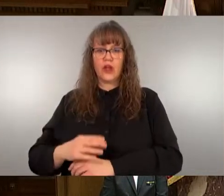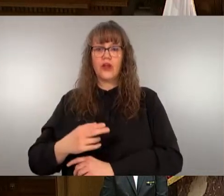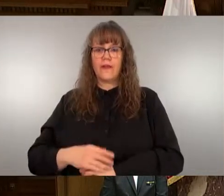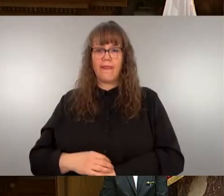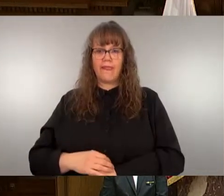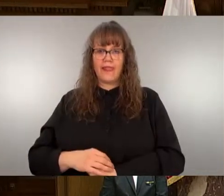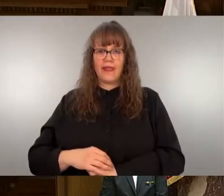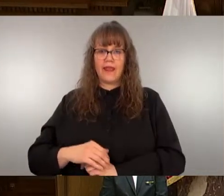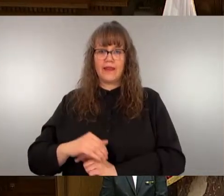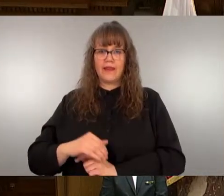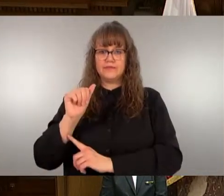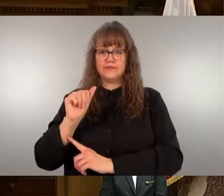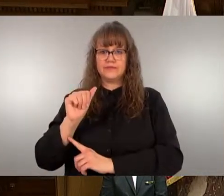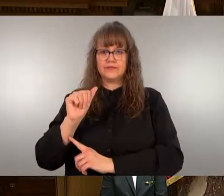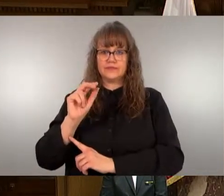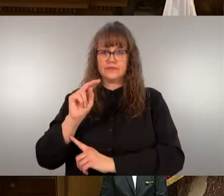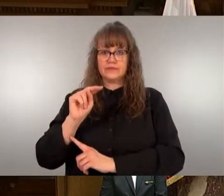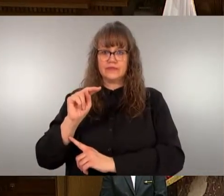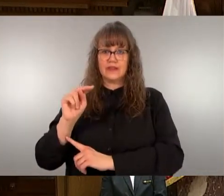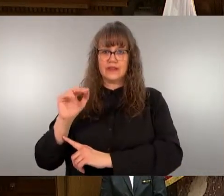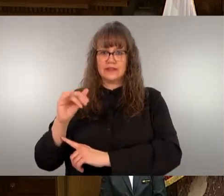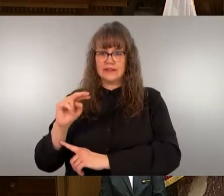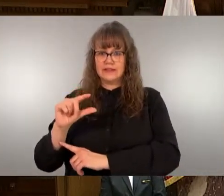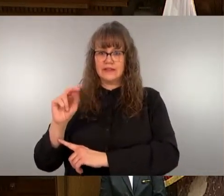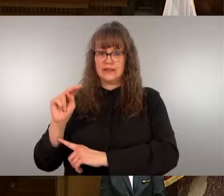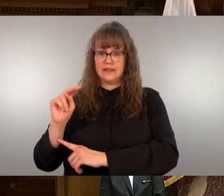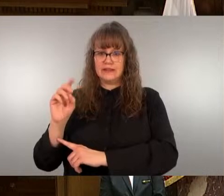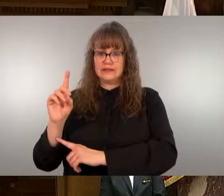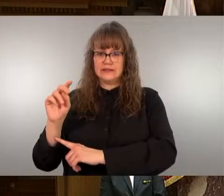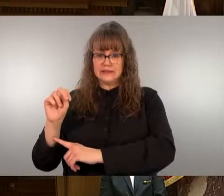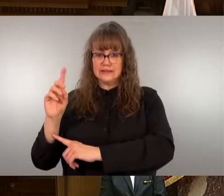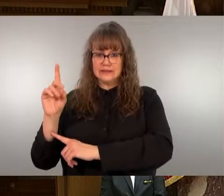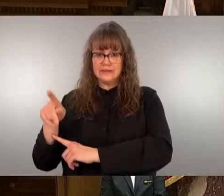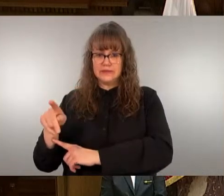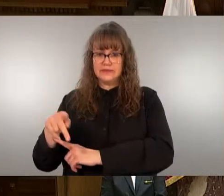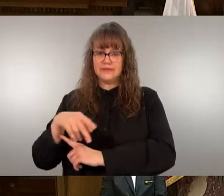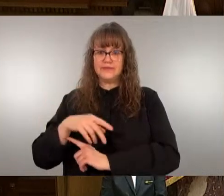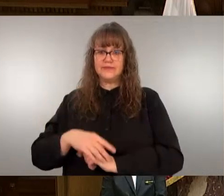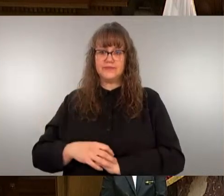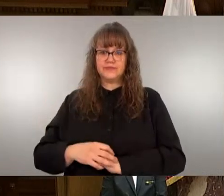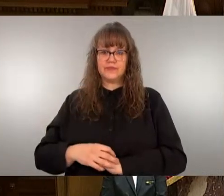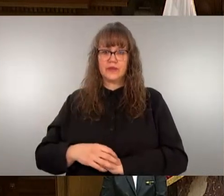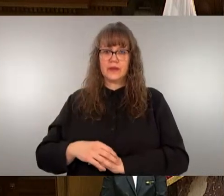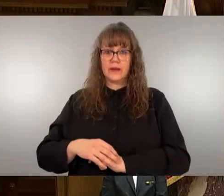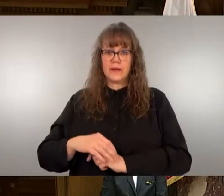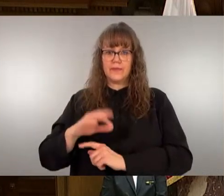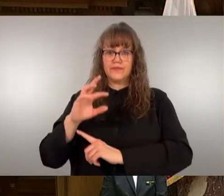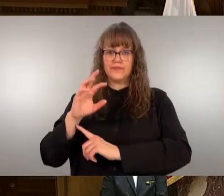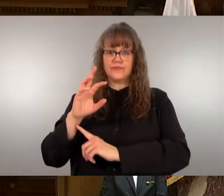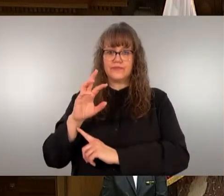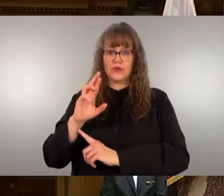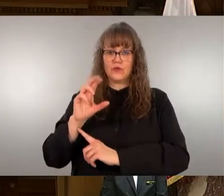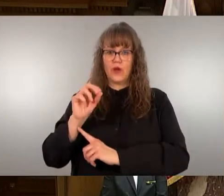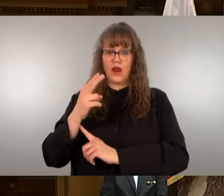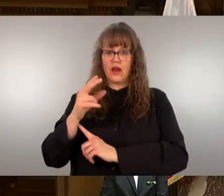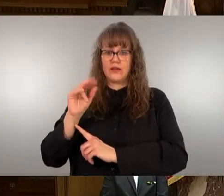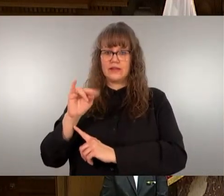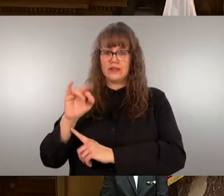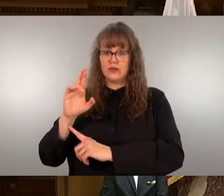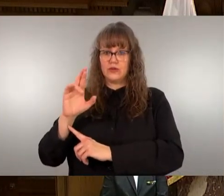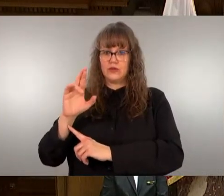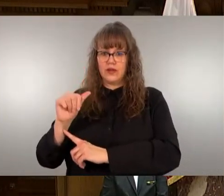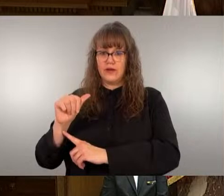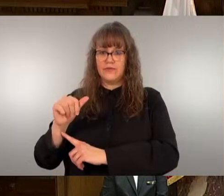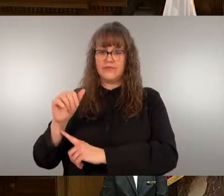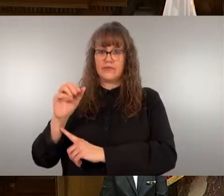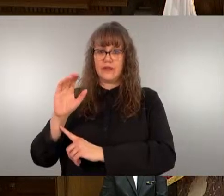NDP. Burnaby East, Rohini Ria Aurora, BC NDP. Burnaby New Westminster,